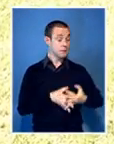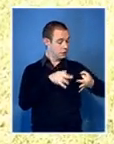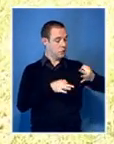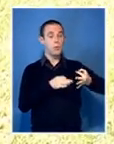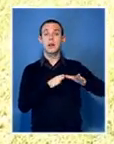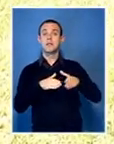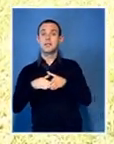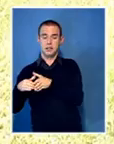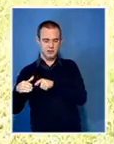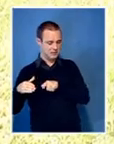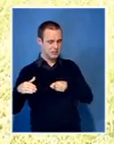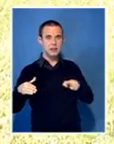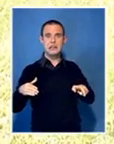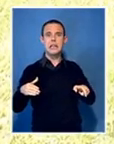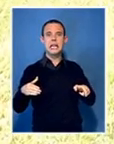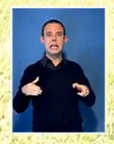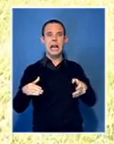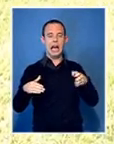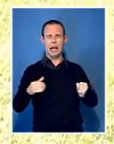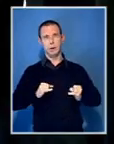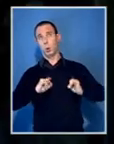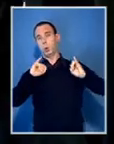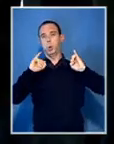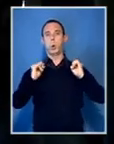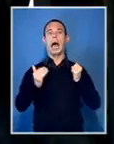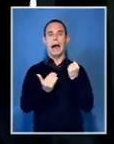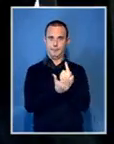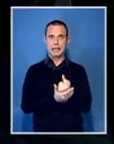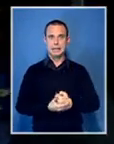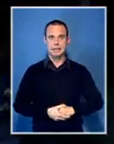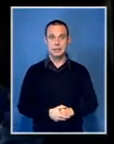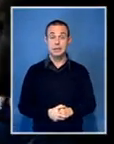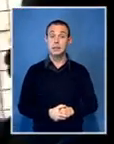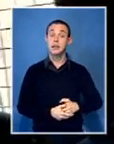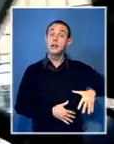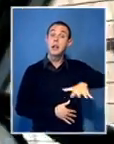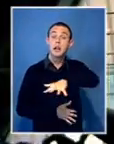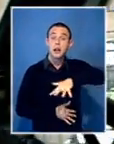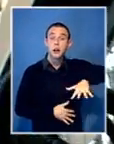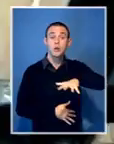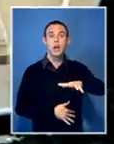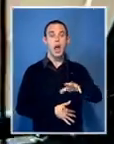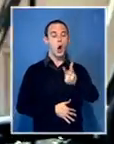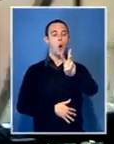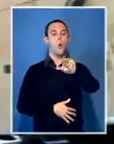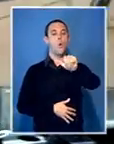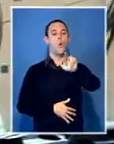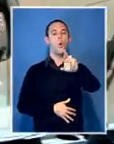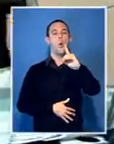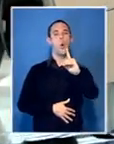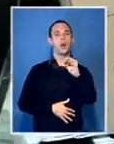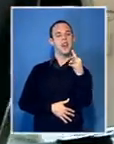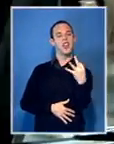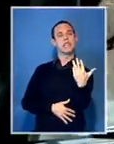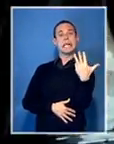Politicians found themselves in the midst of a political crisis. This area, Ward 39, is no stranger to